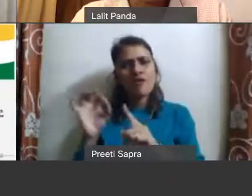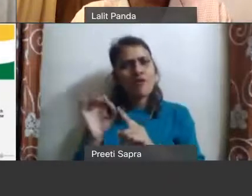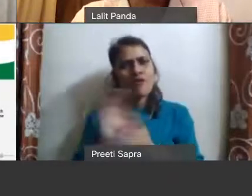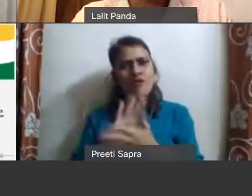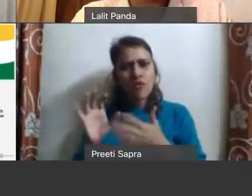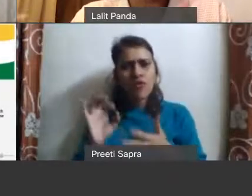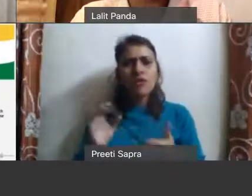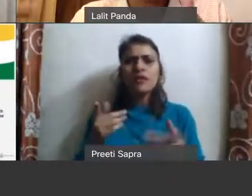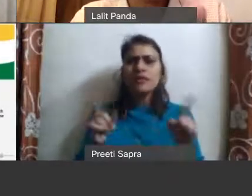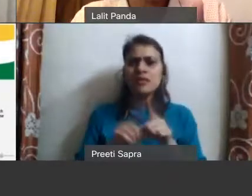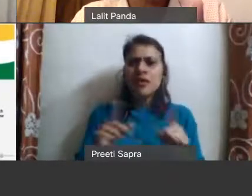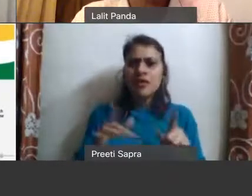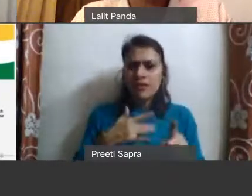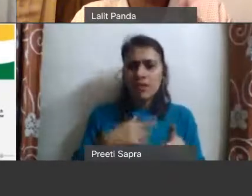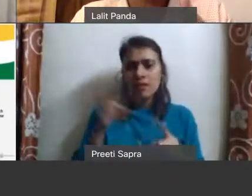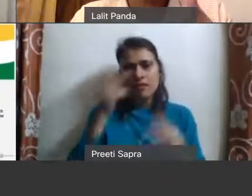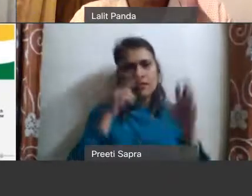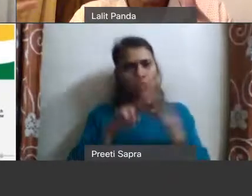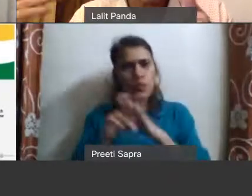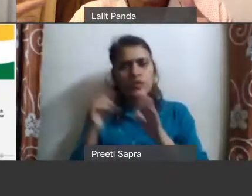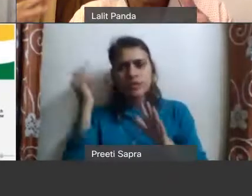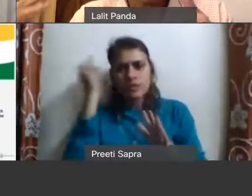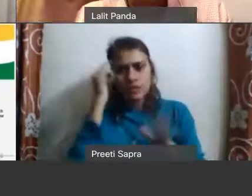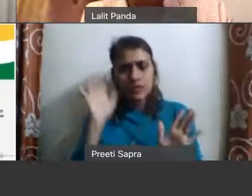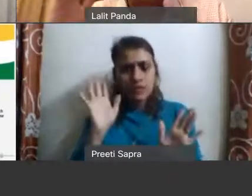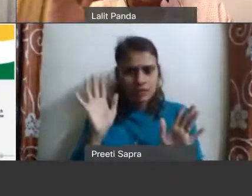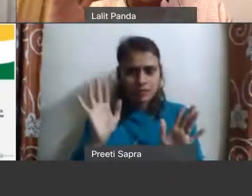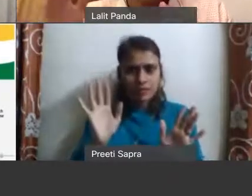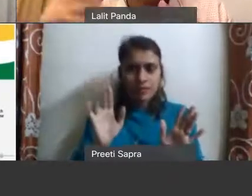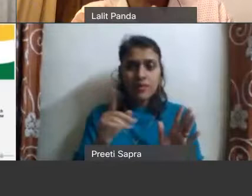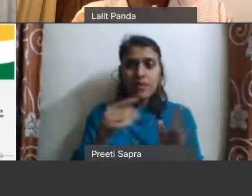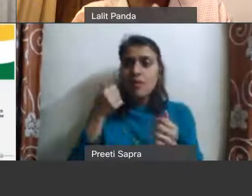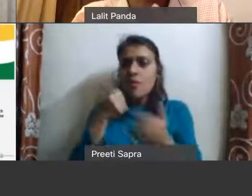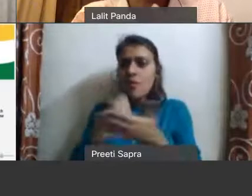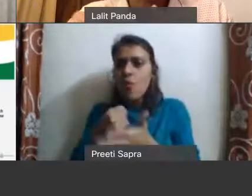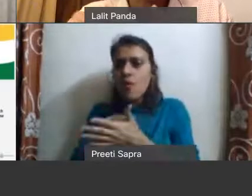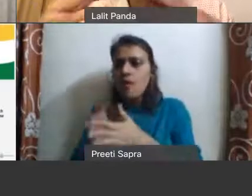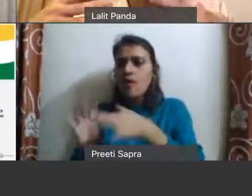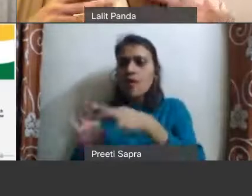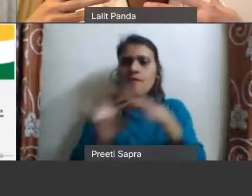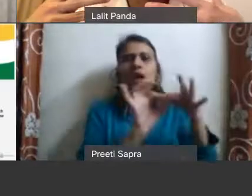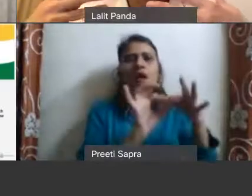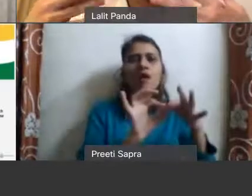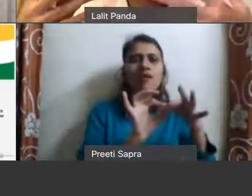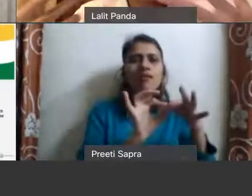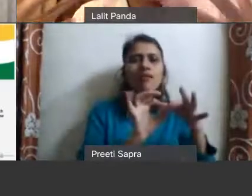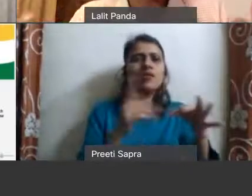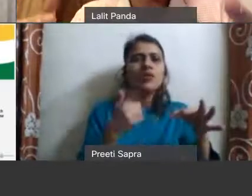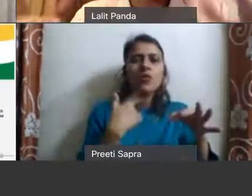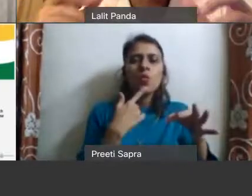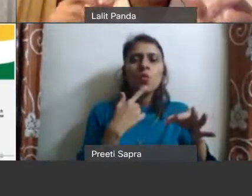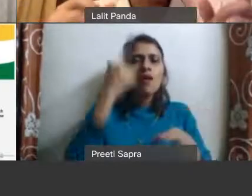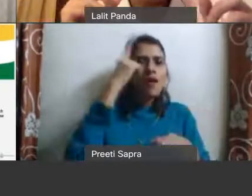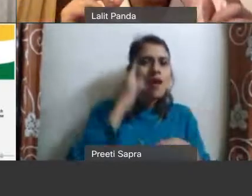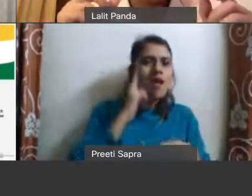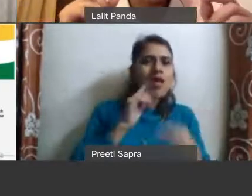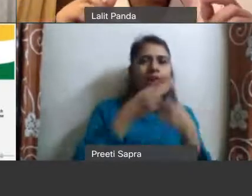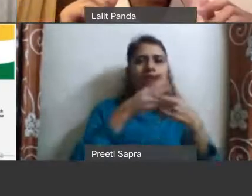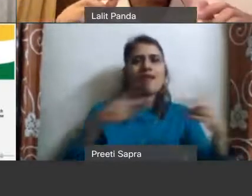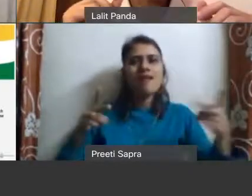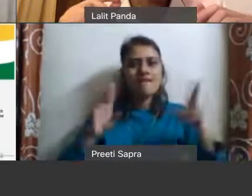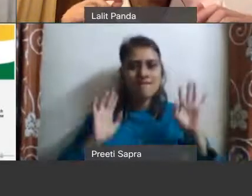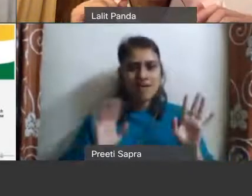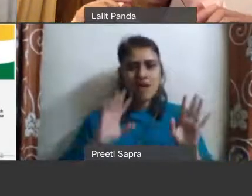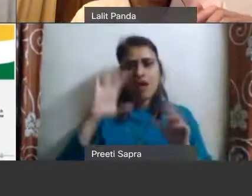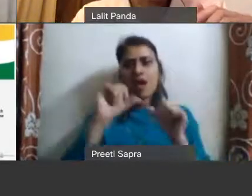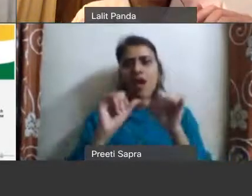action that is carried out in relation with reservations, in relation with distinctions on the grounds of caste. This is a kind of affirmative action. If we take